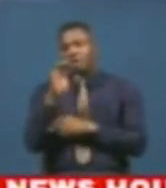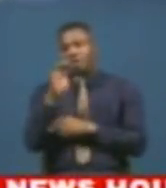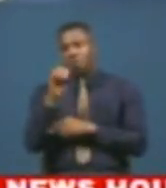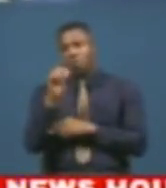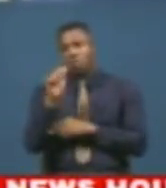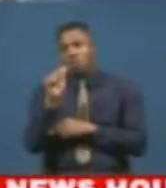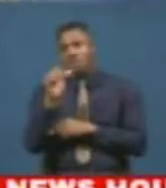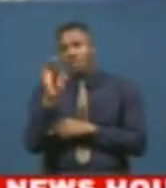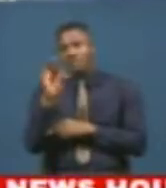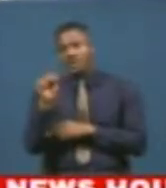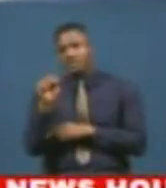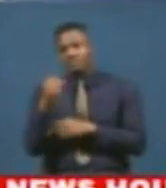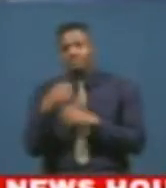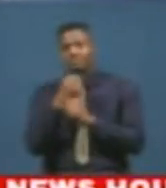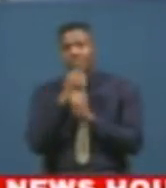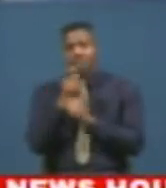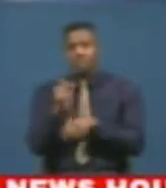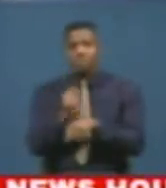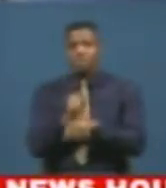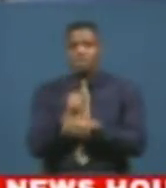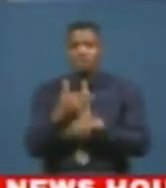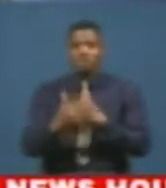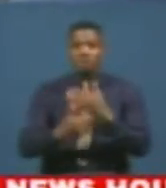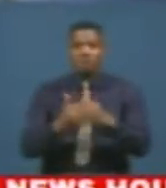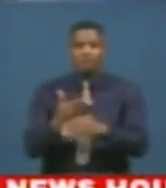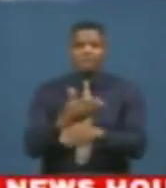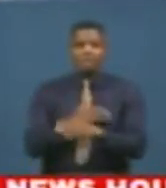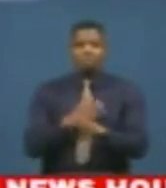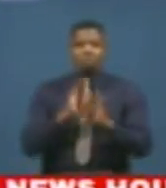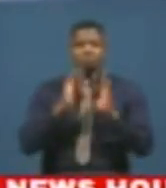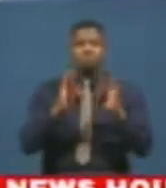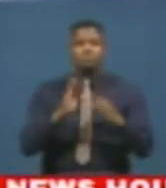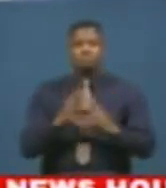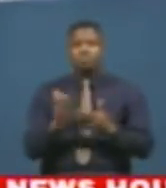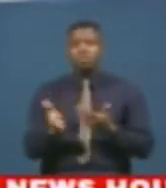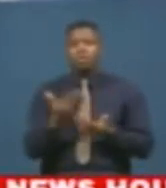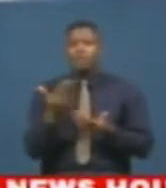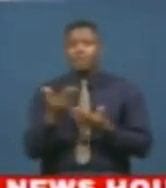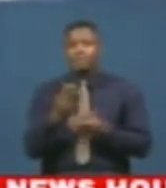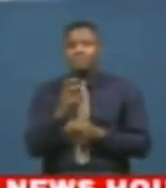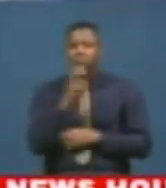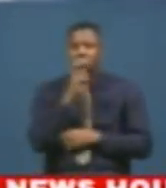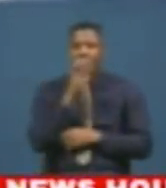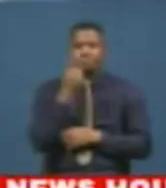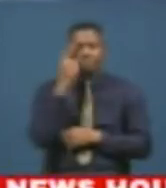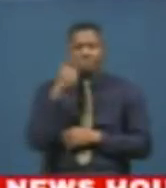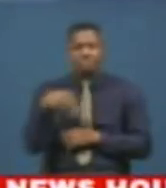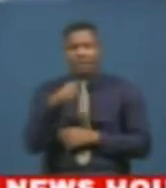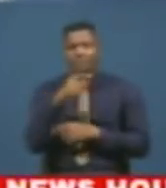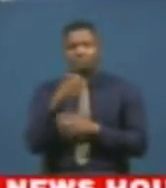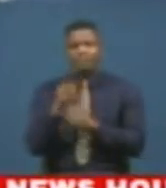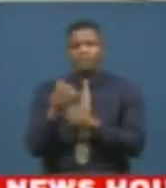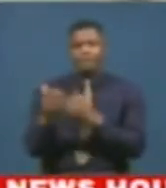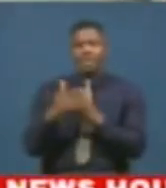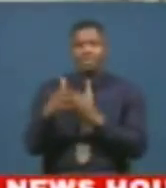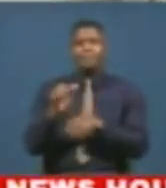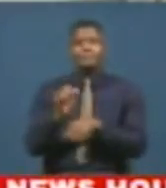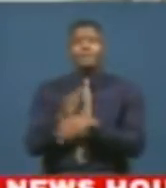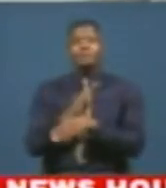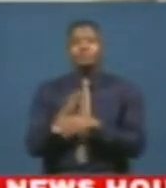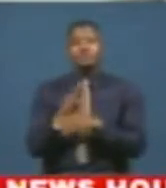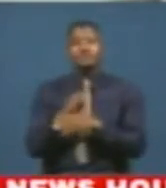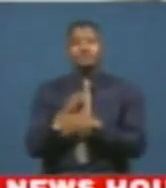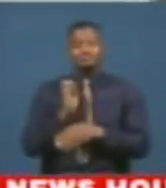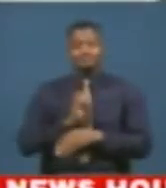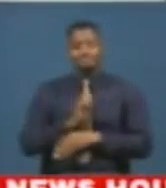sure things are worked out so easily and so quickly for him to get back into business. The executive